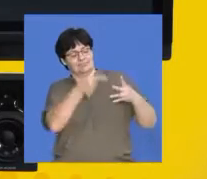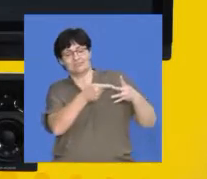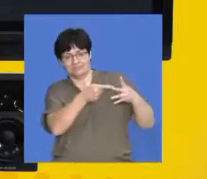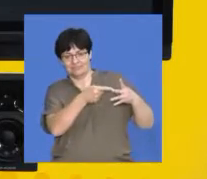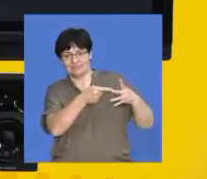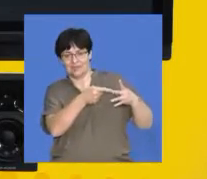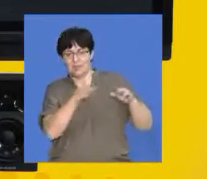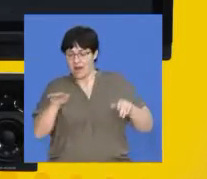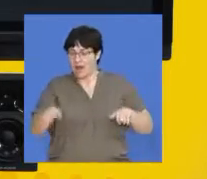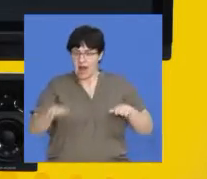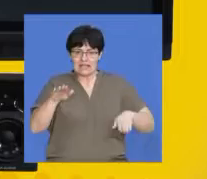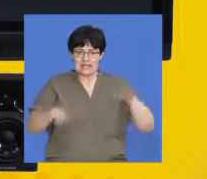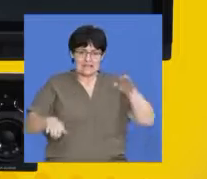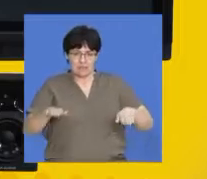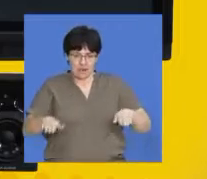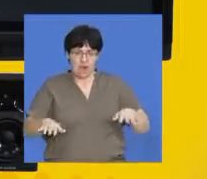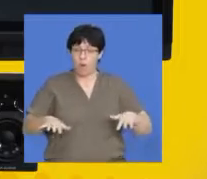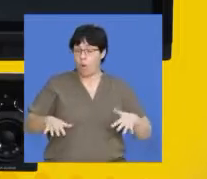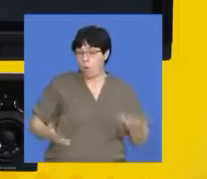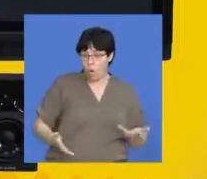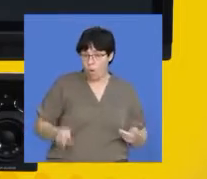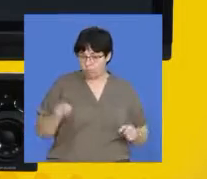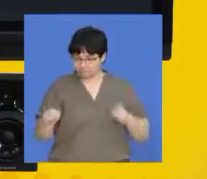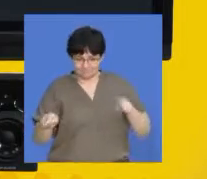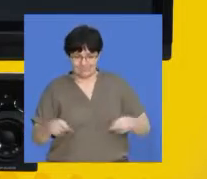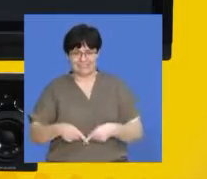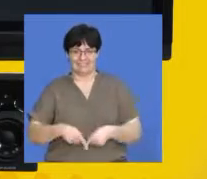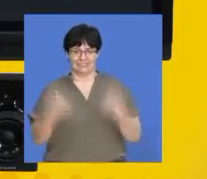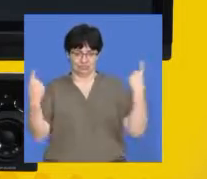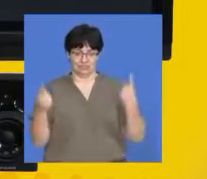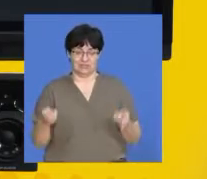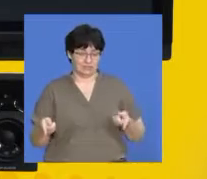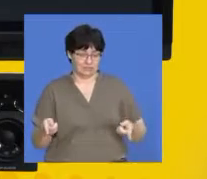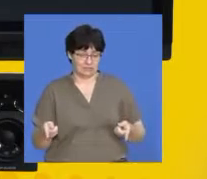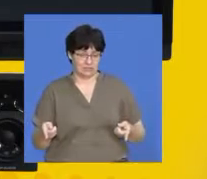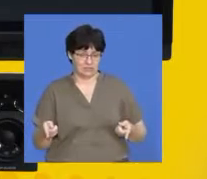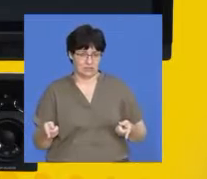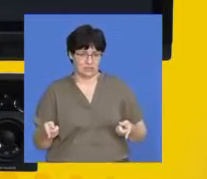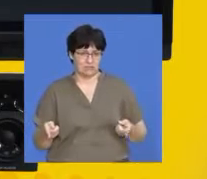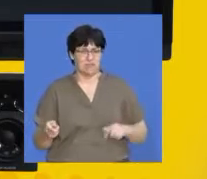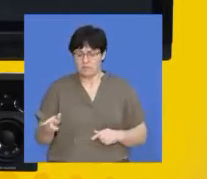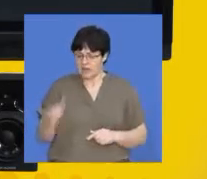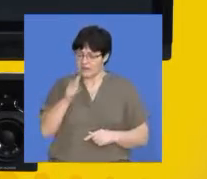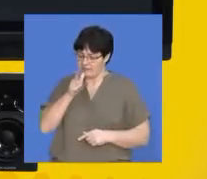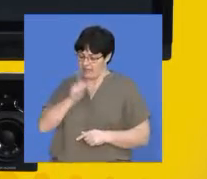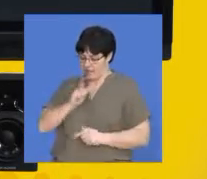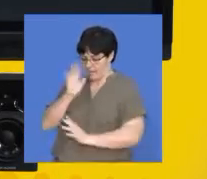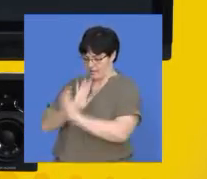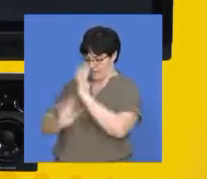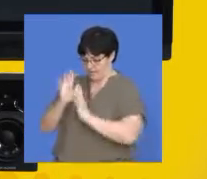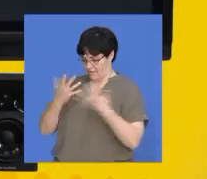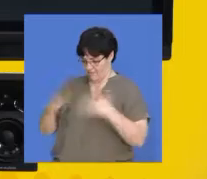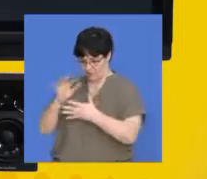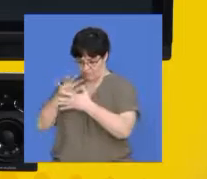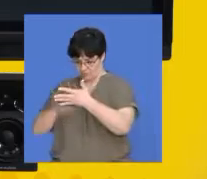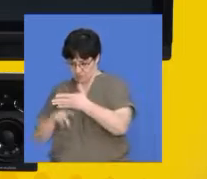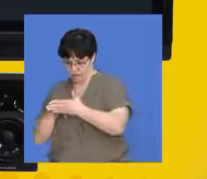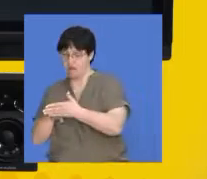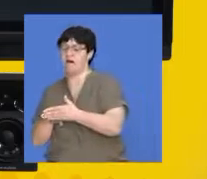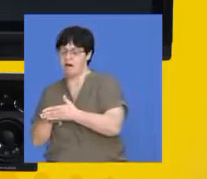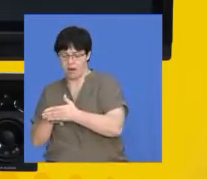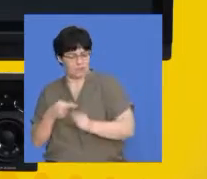any similarities or if there are any differences. So in other words, what was said in the textual source that does not appear